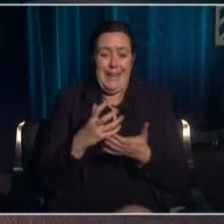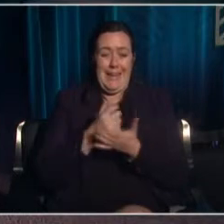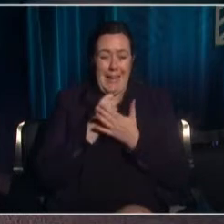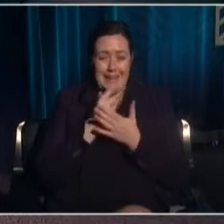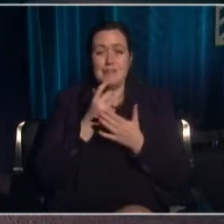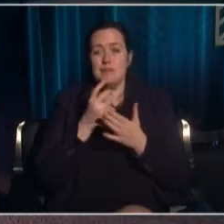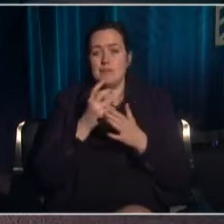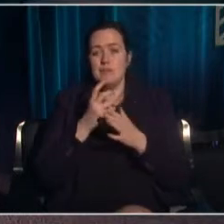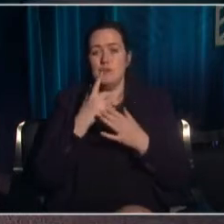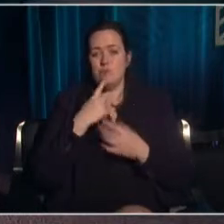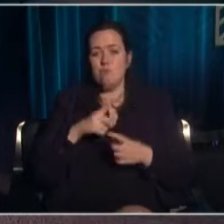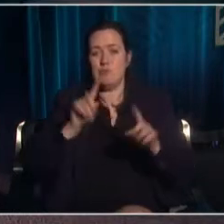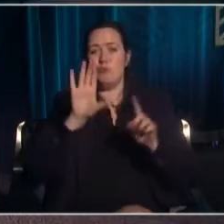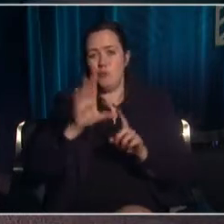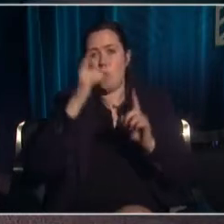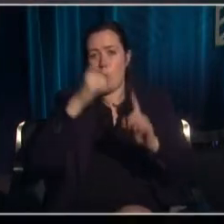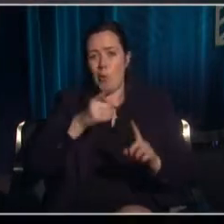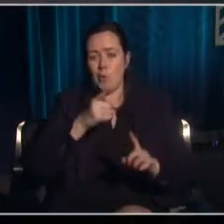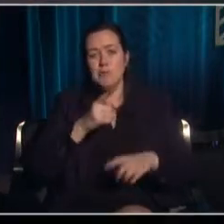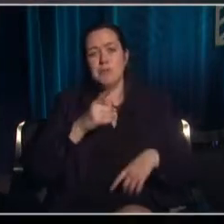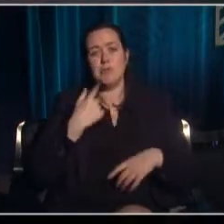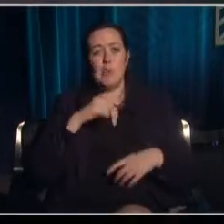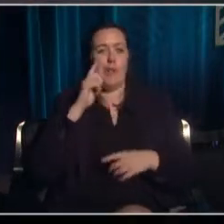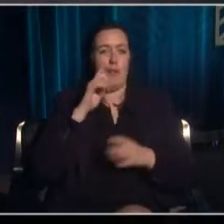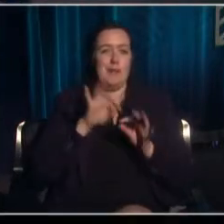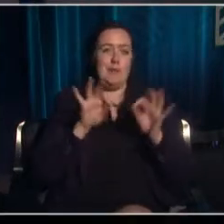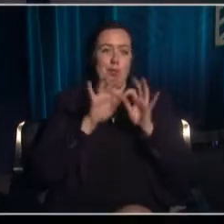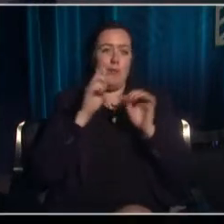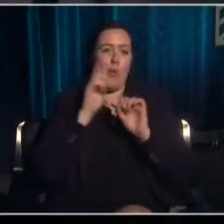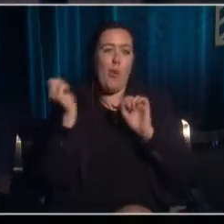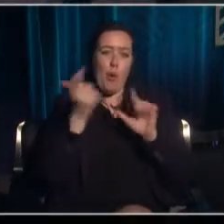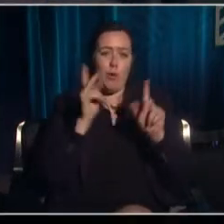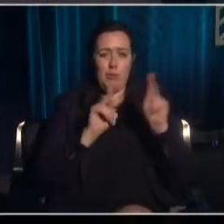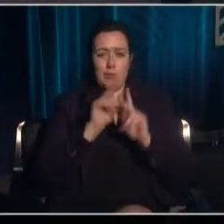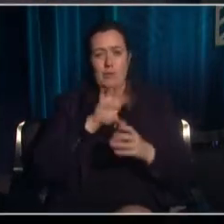your efforts as well. So thank you very much.